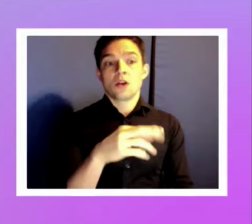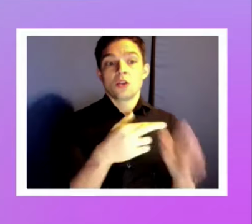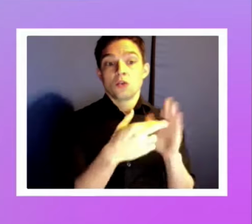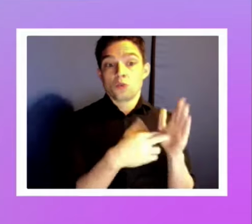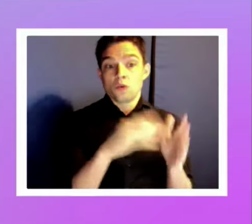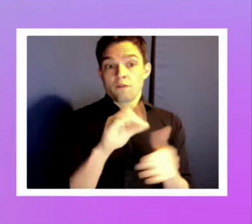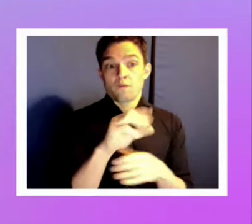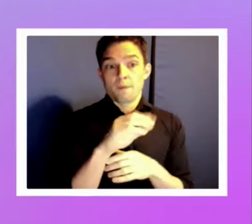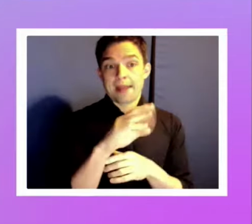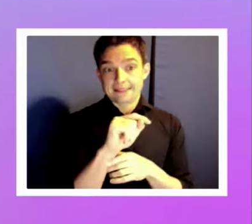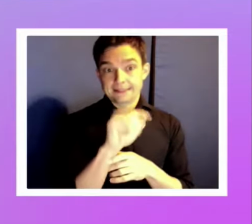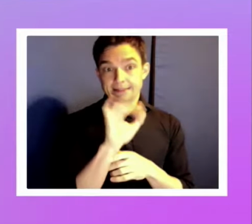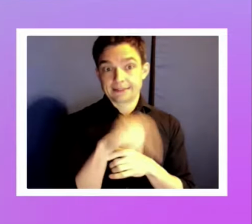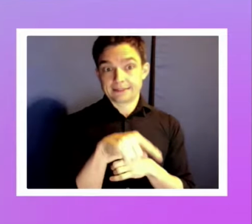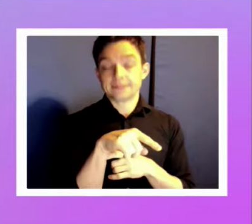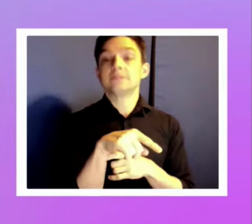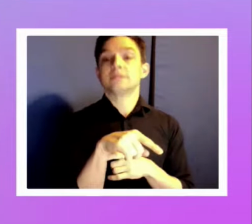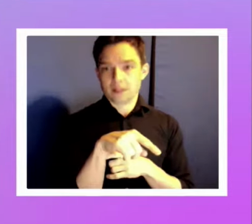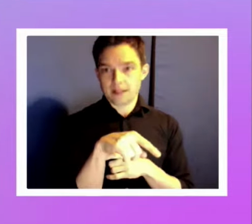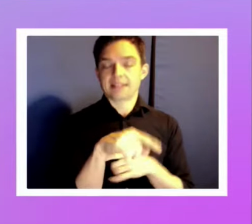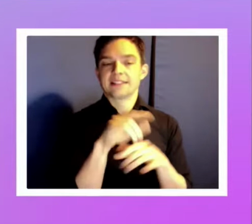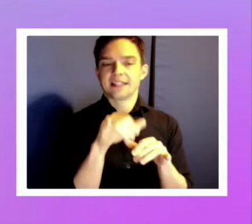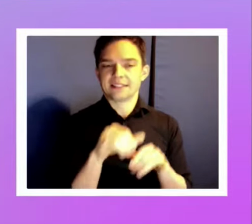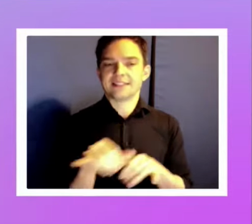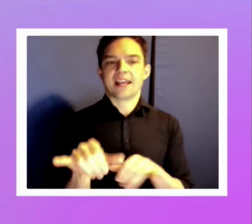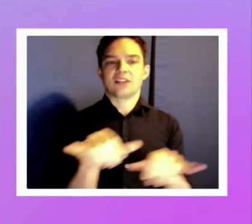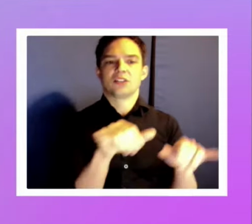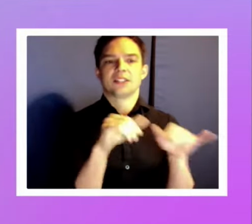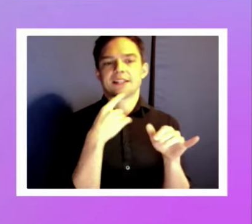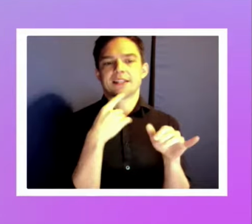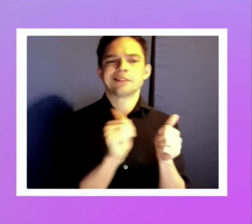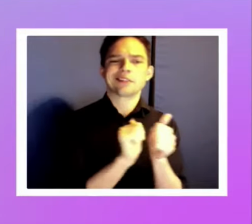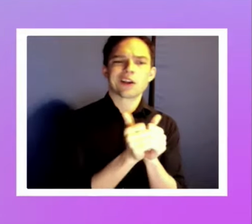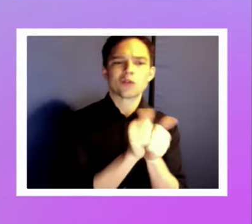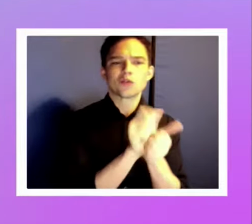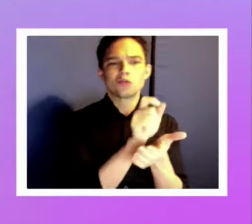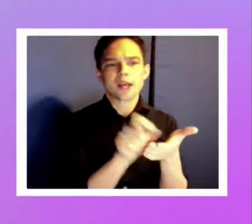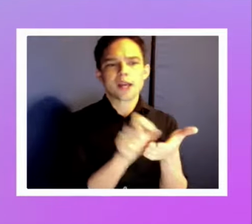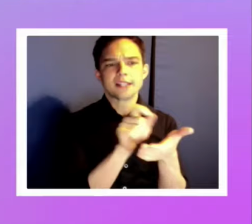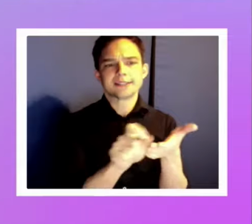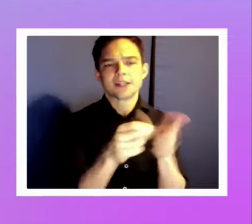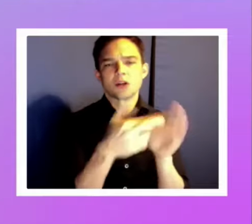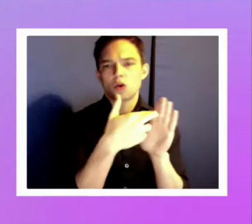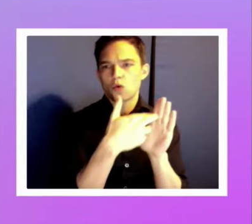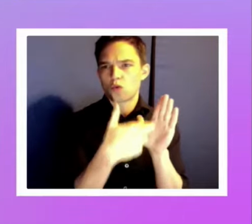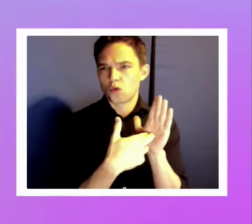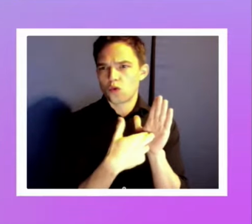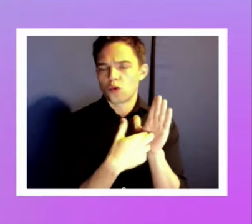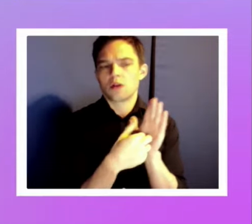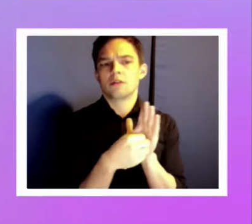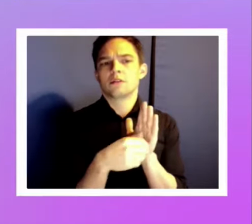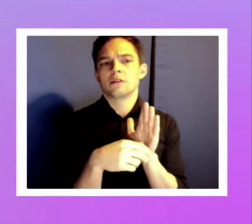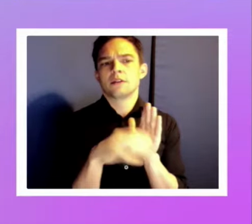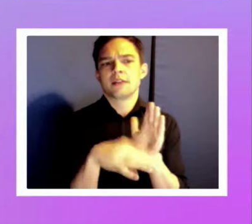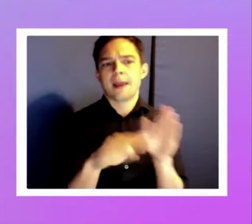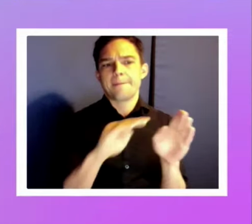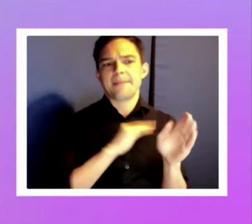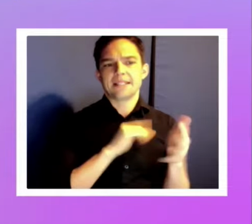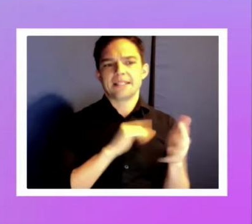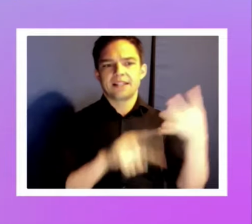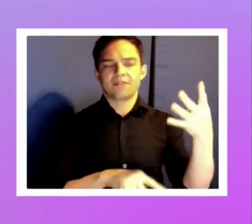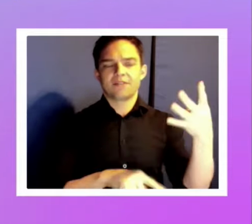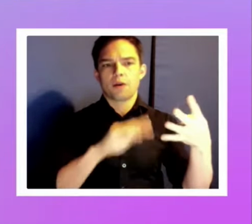format is the standard that says how to write a rule that meets those 4